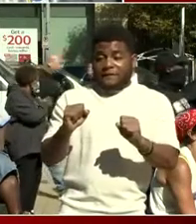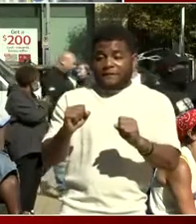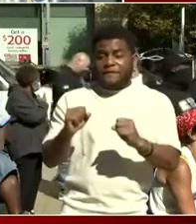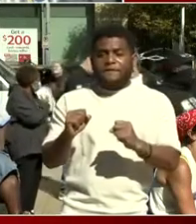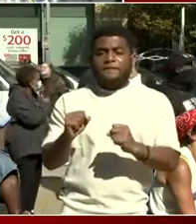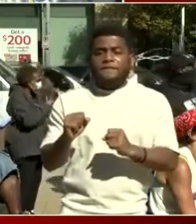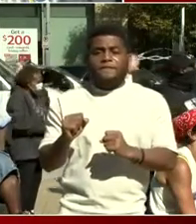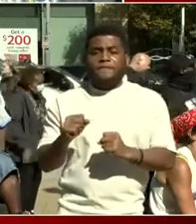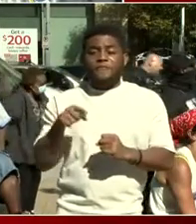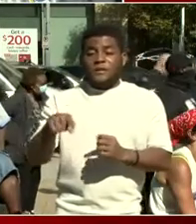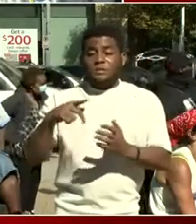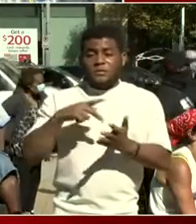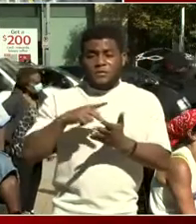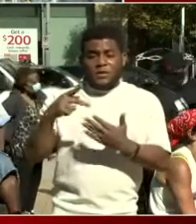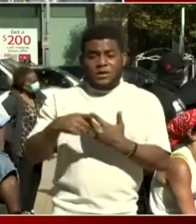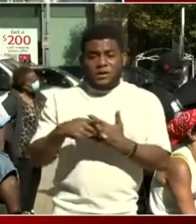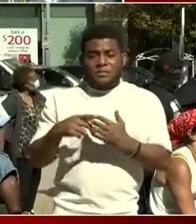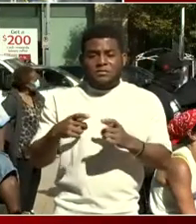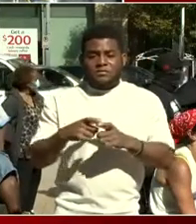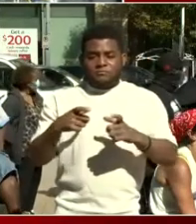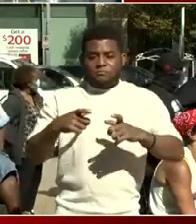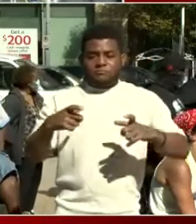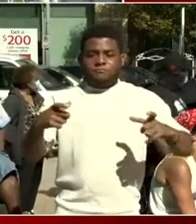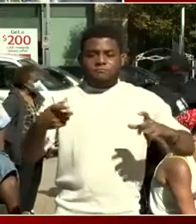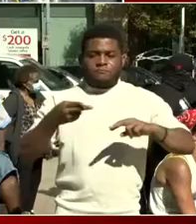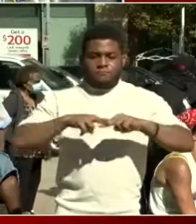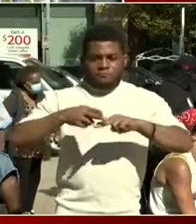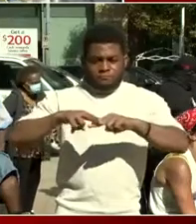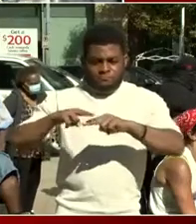course of several years. It's 4 years now?